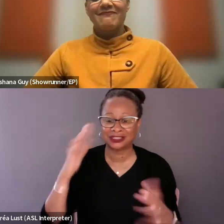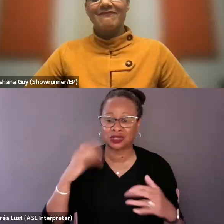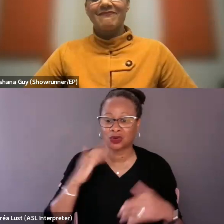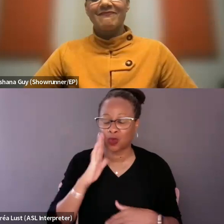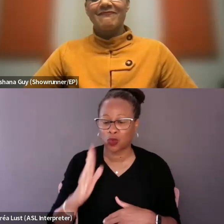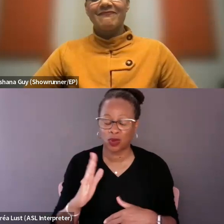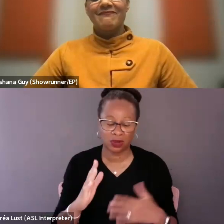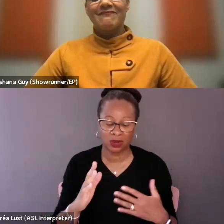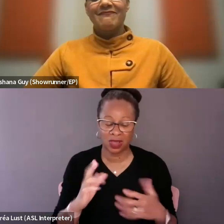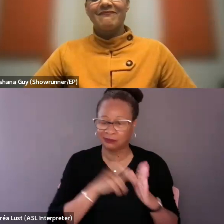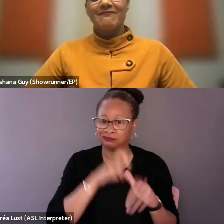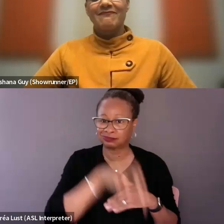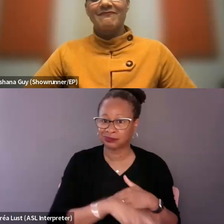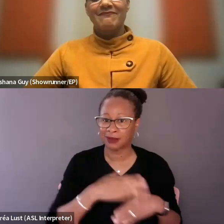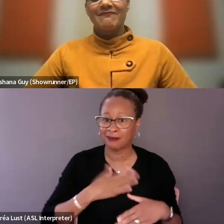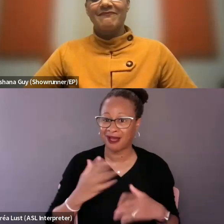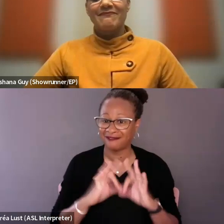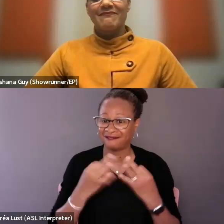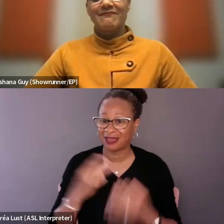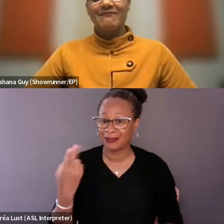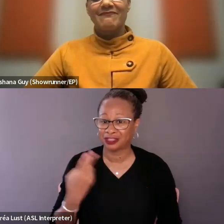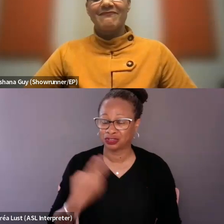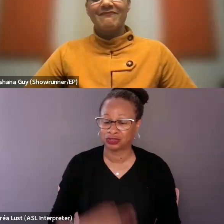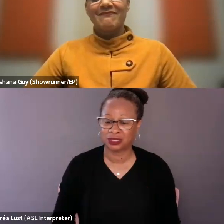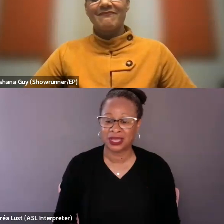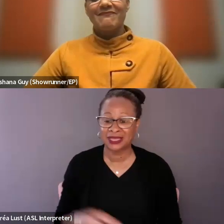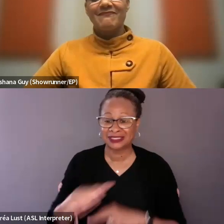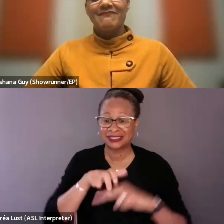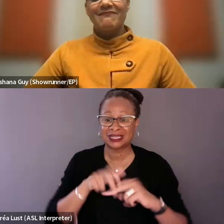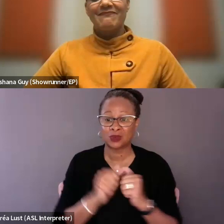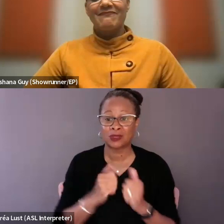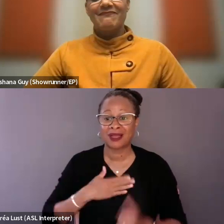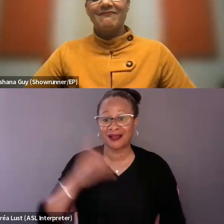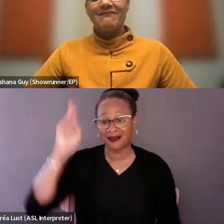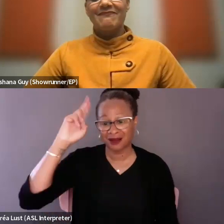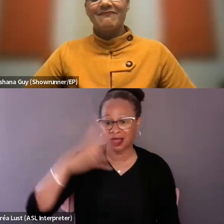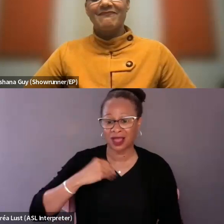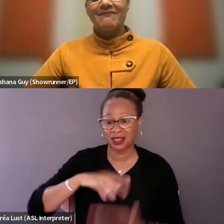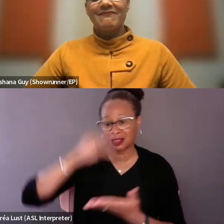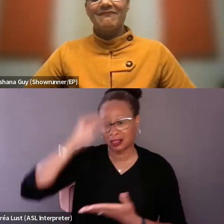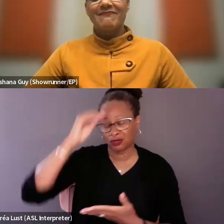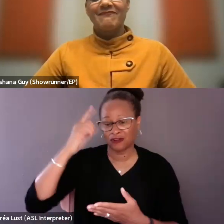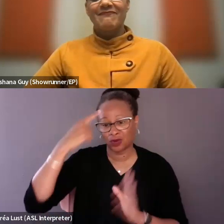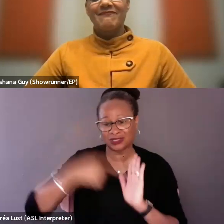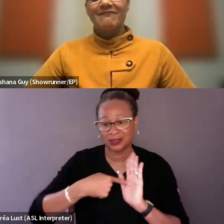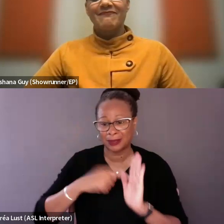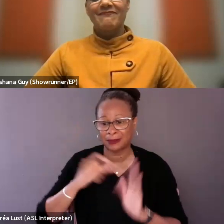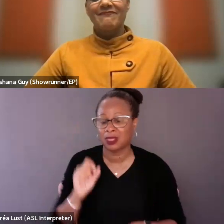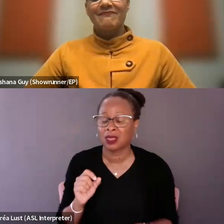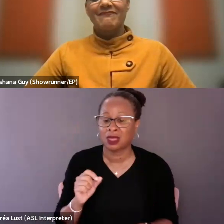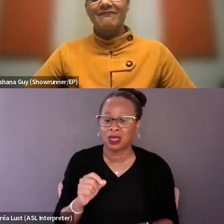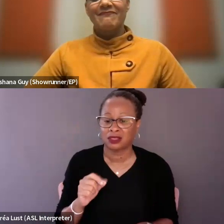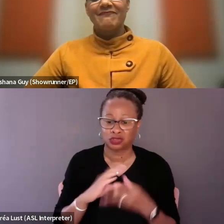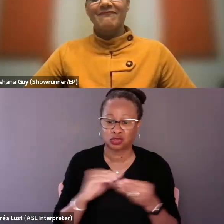into my own family history. And so, you know, sitting there with my uncles and learning, for instance, the story of when